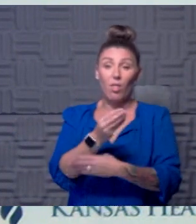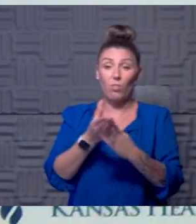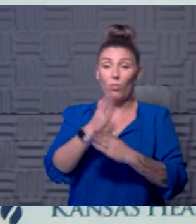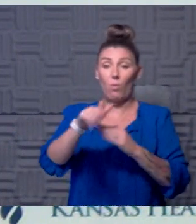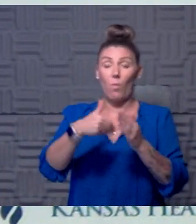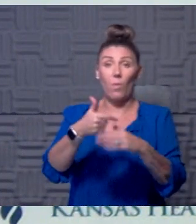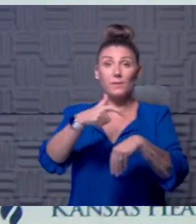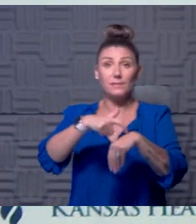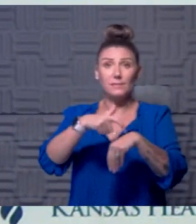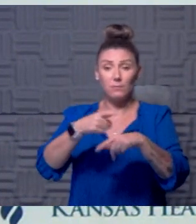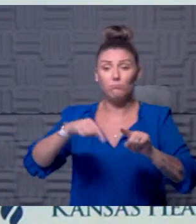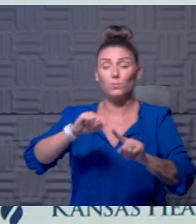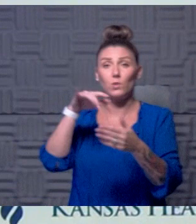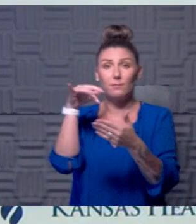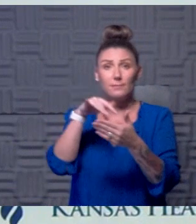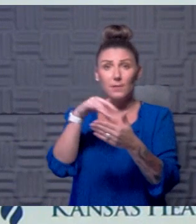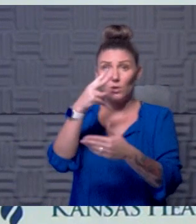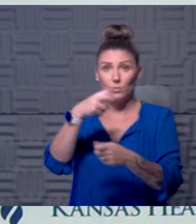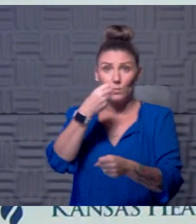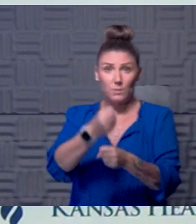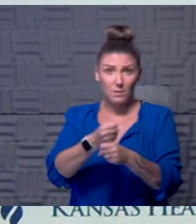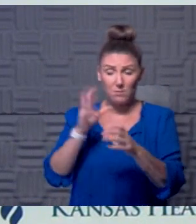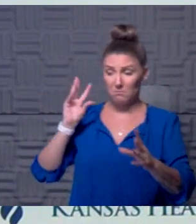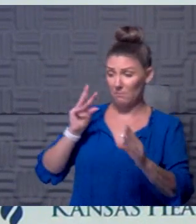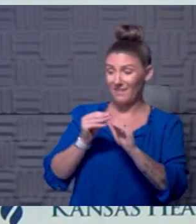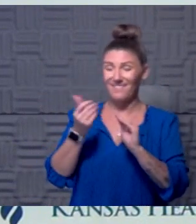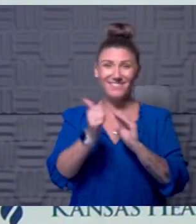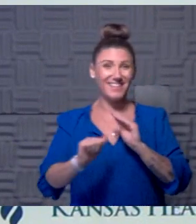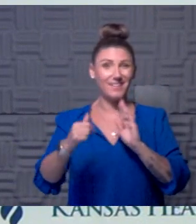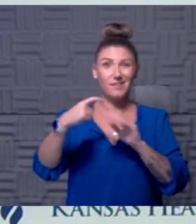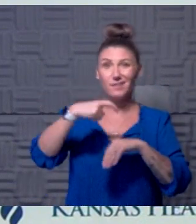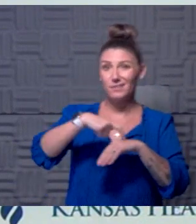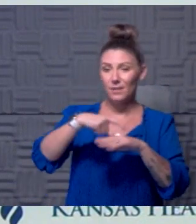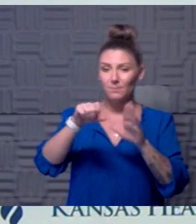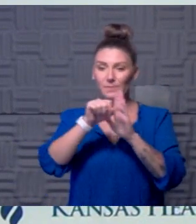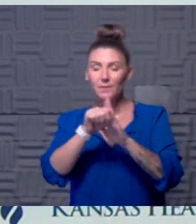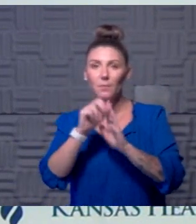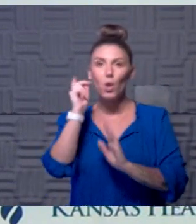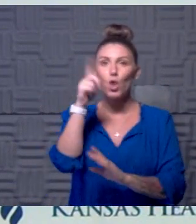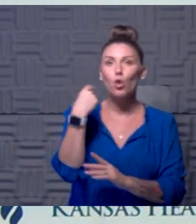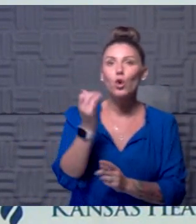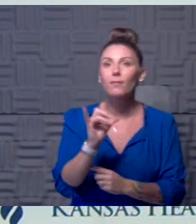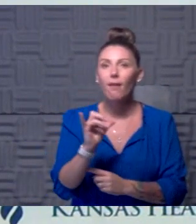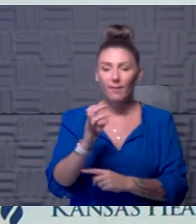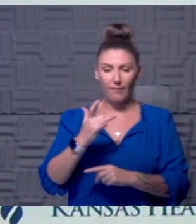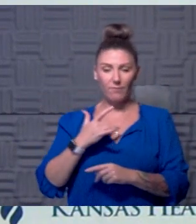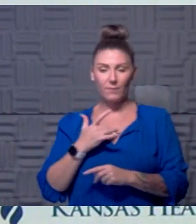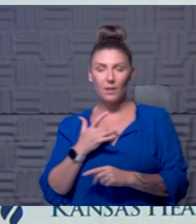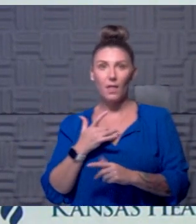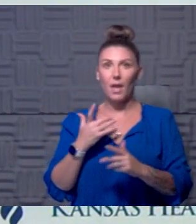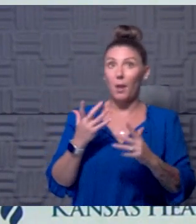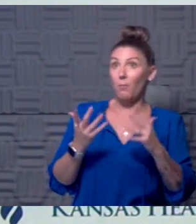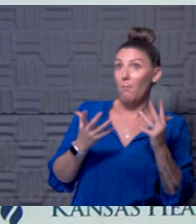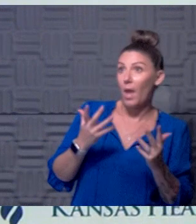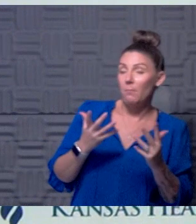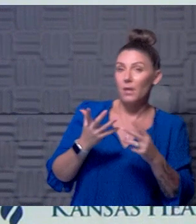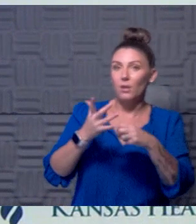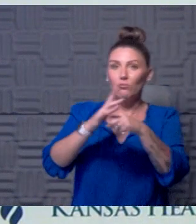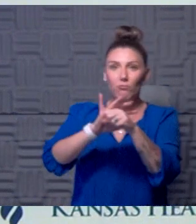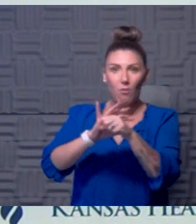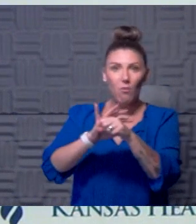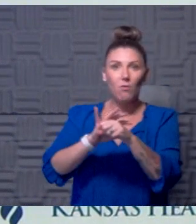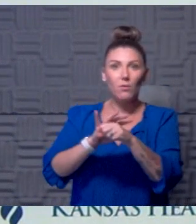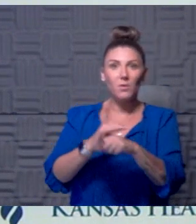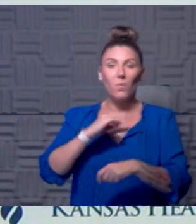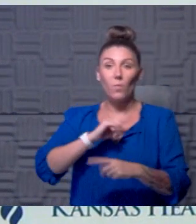entire time that you're in the study for 2 years, anytime you have symptoms that look like feel like maybe corona, we want